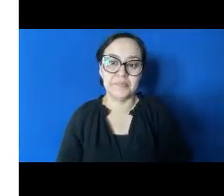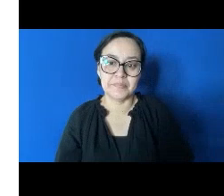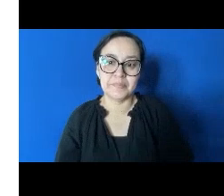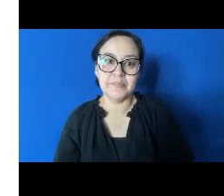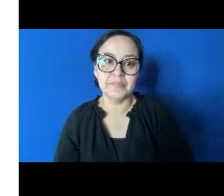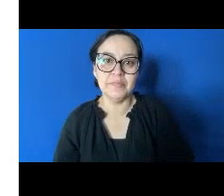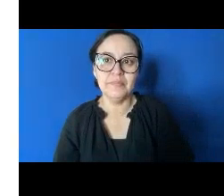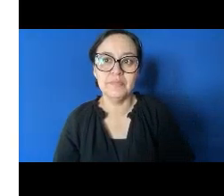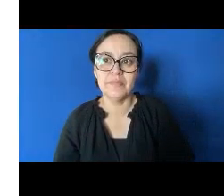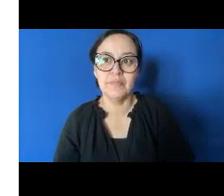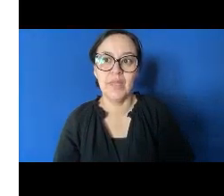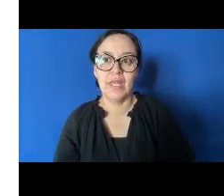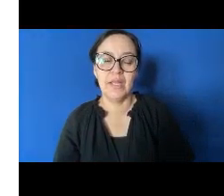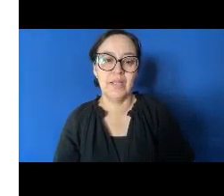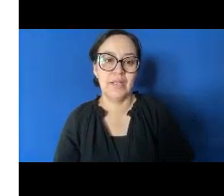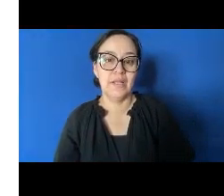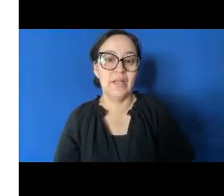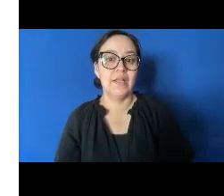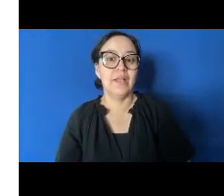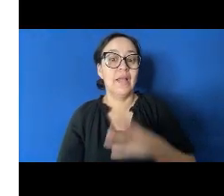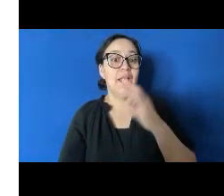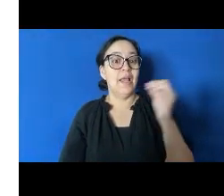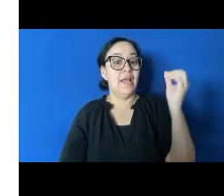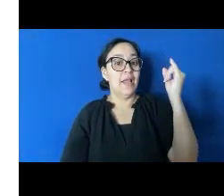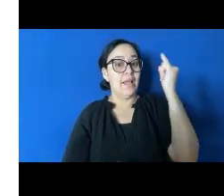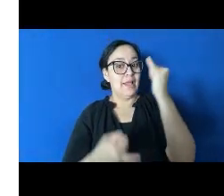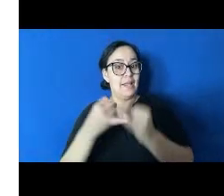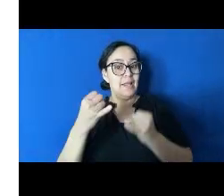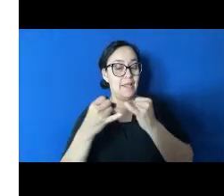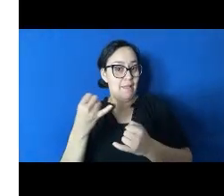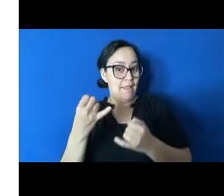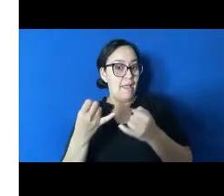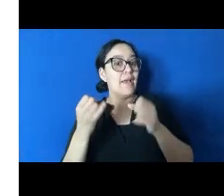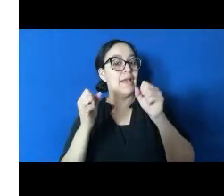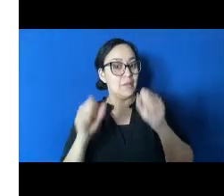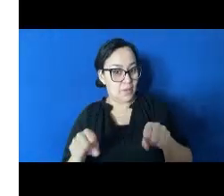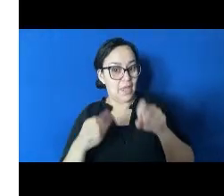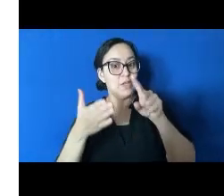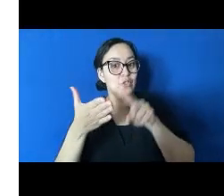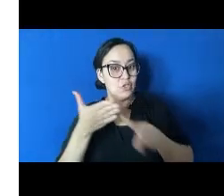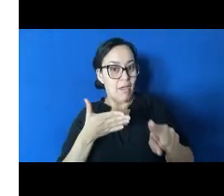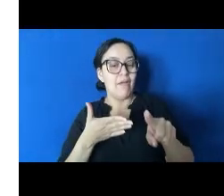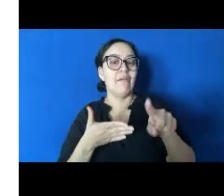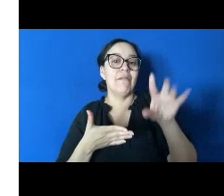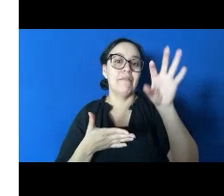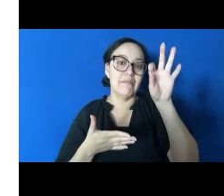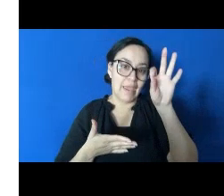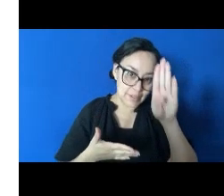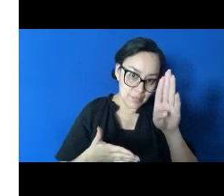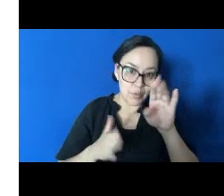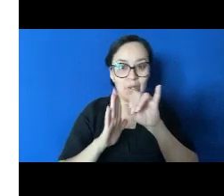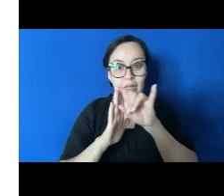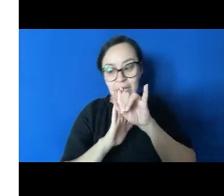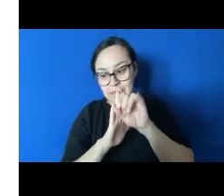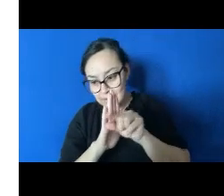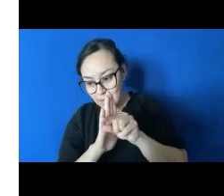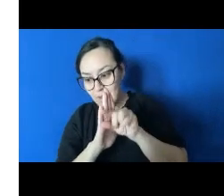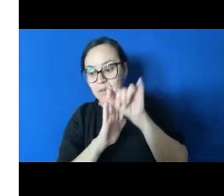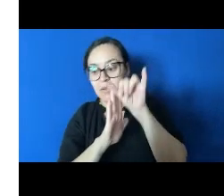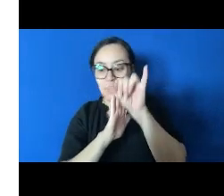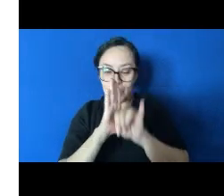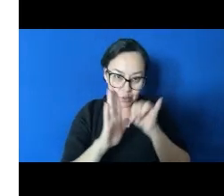for as a legacy in perpetuity. Lastly, we invite you to a